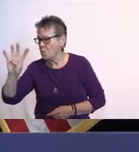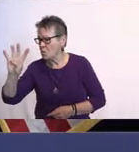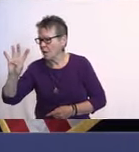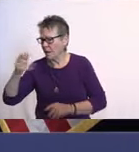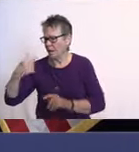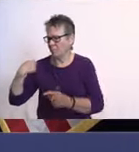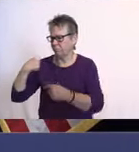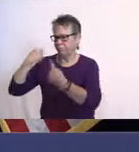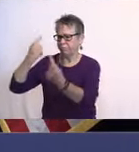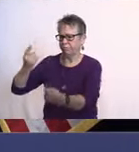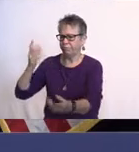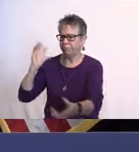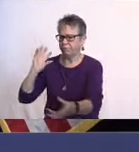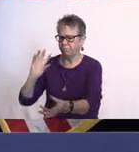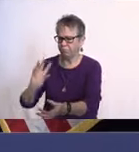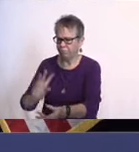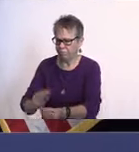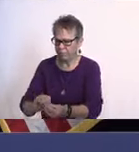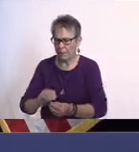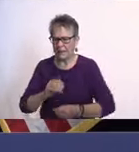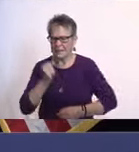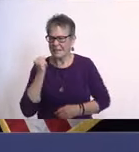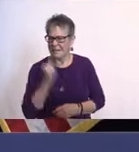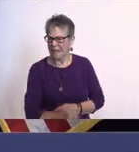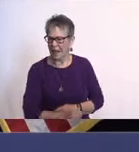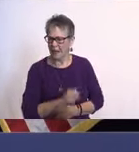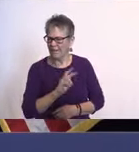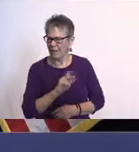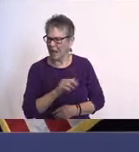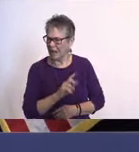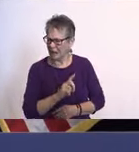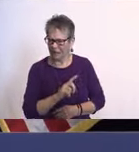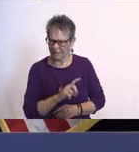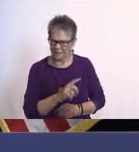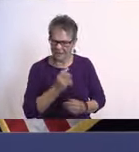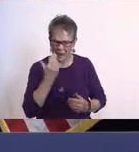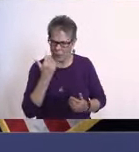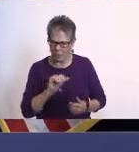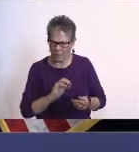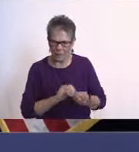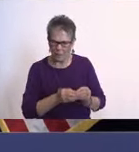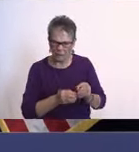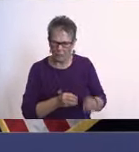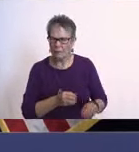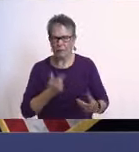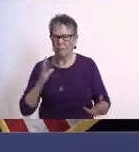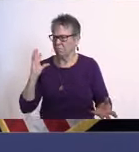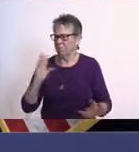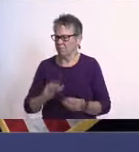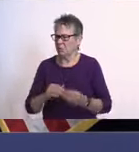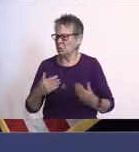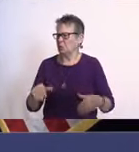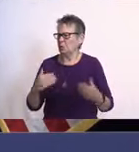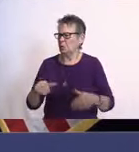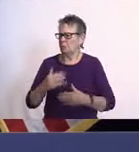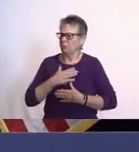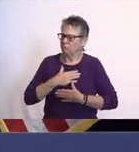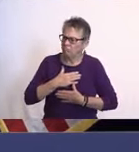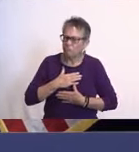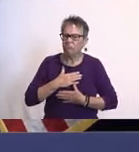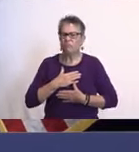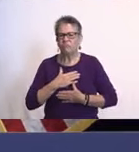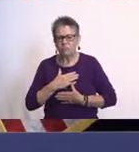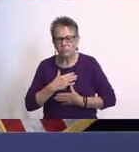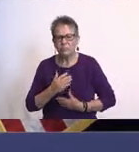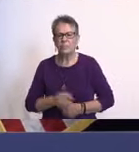Pat, I know you've got a fair amount of strike force FEMA-related balls in the air that you and Judy are coordinating on. We